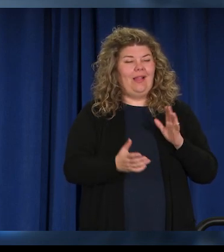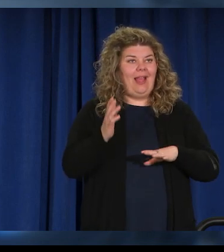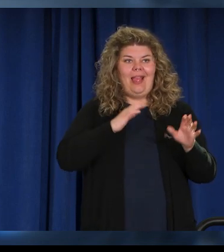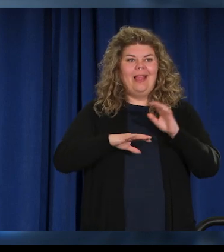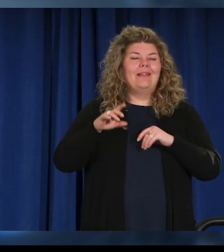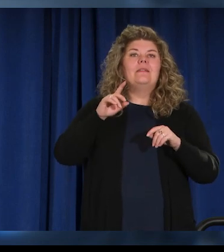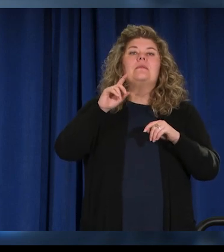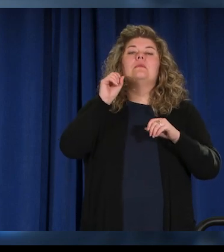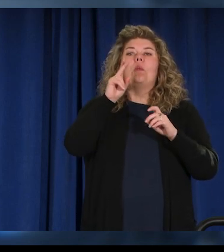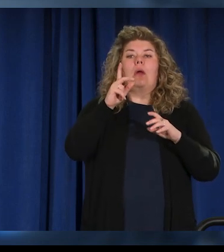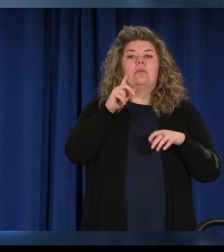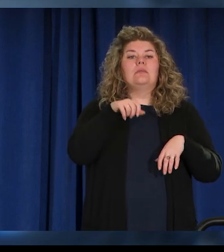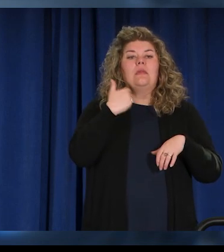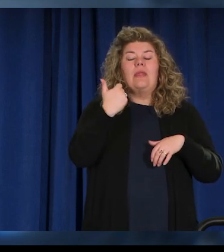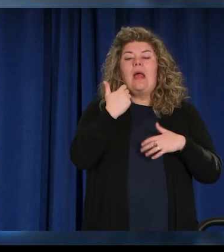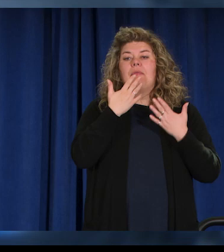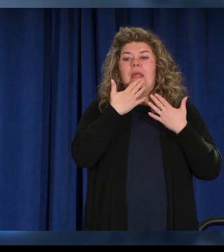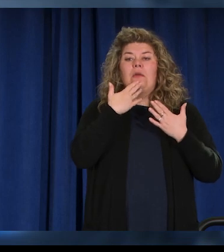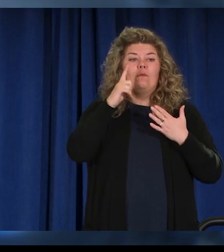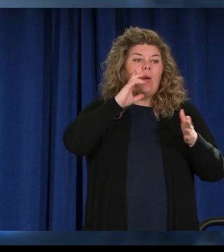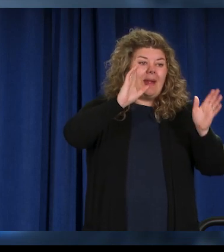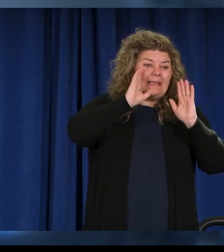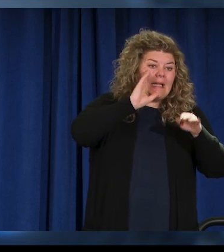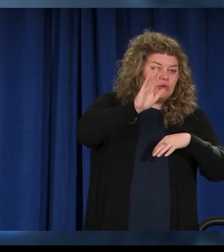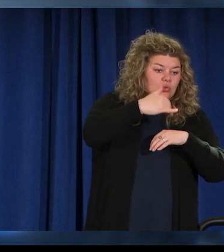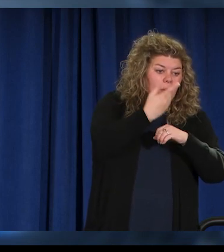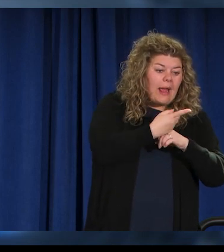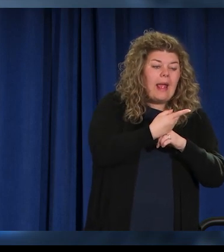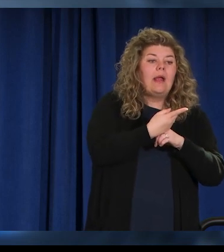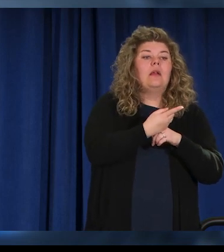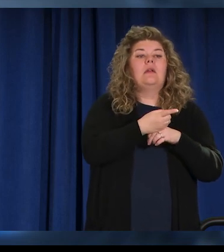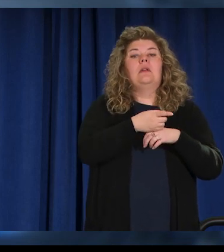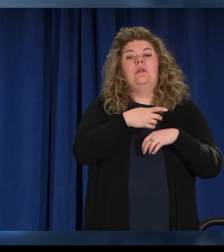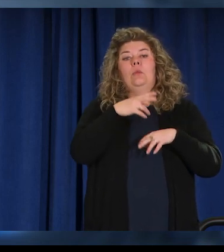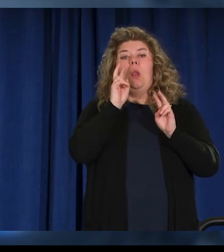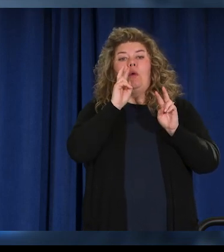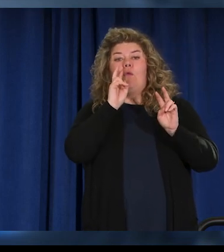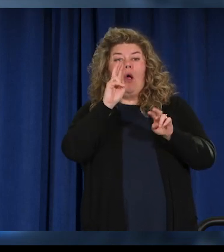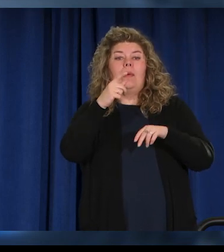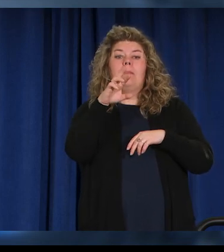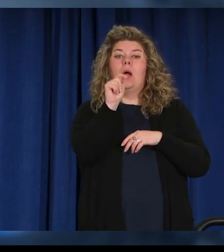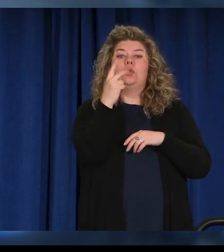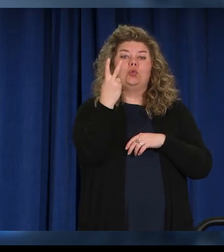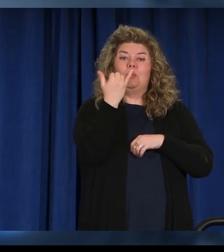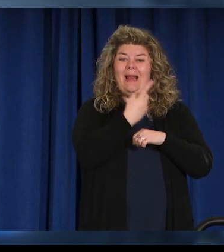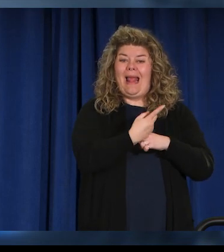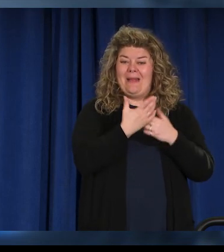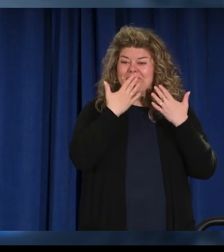Other than that, we just want to thank you all for your attendance today, and we're looking forward to presenting part 2 to you all tomorrow.